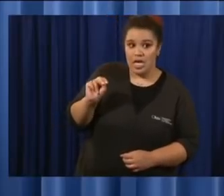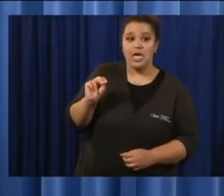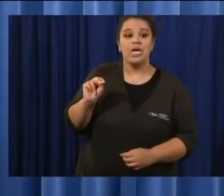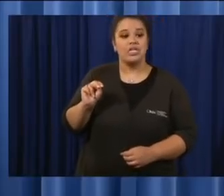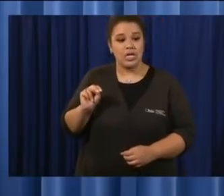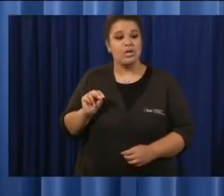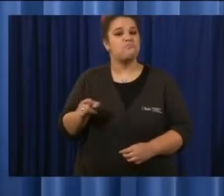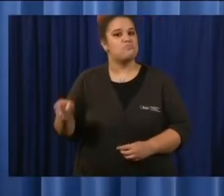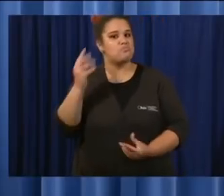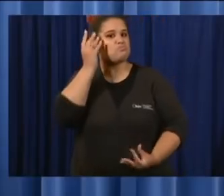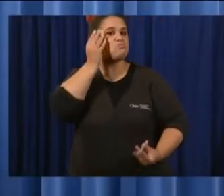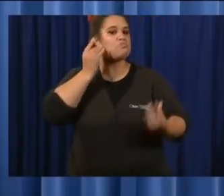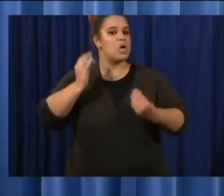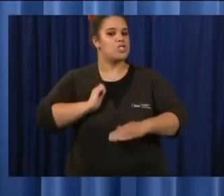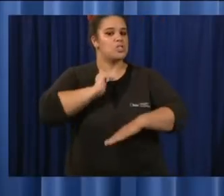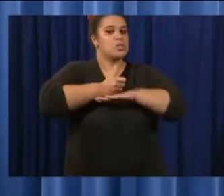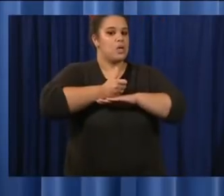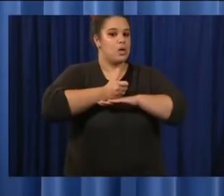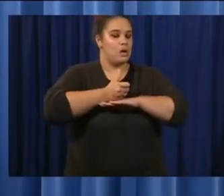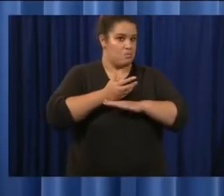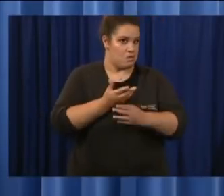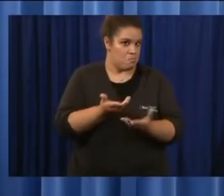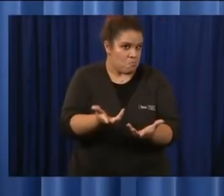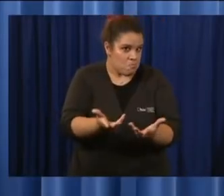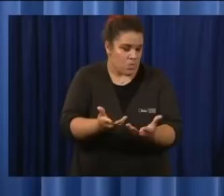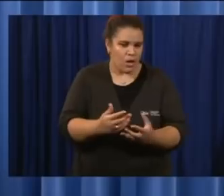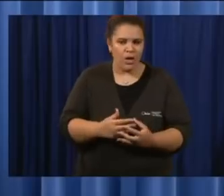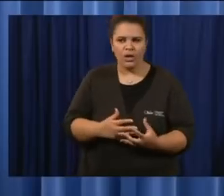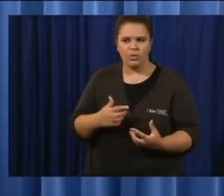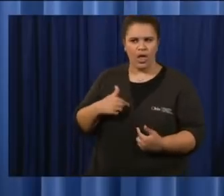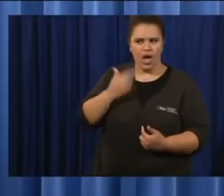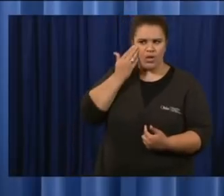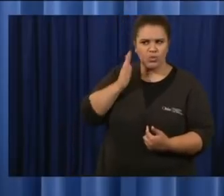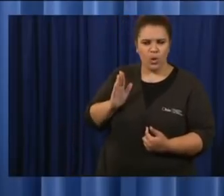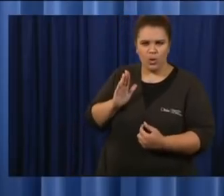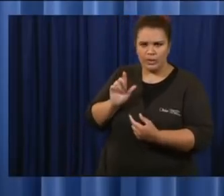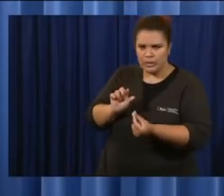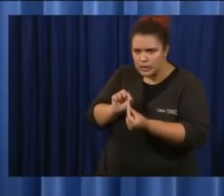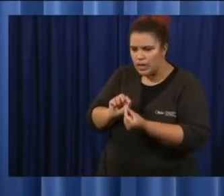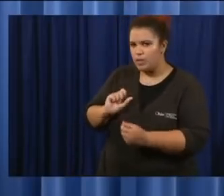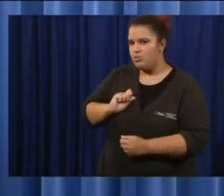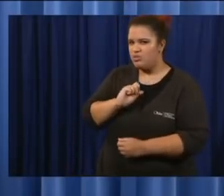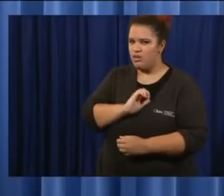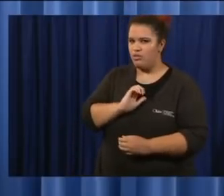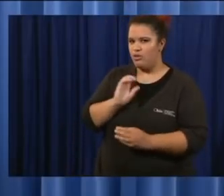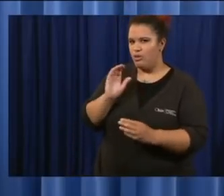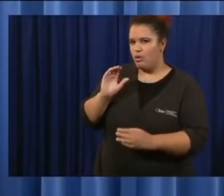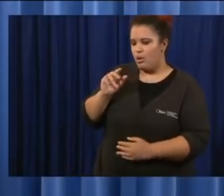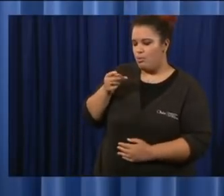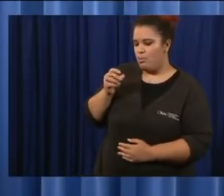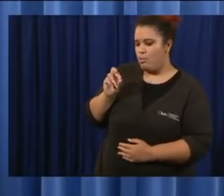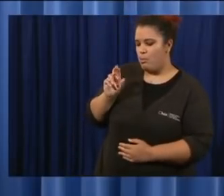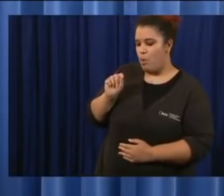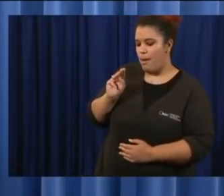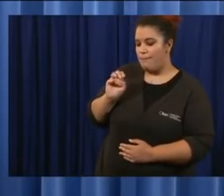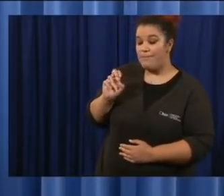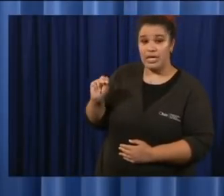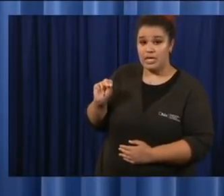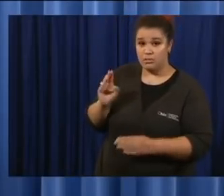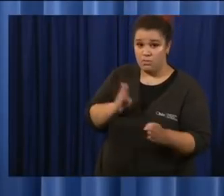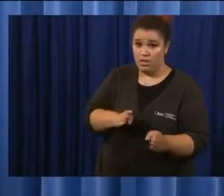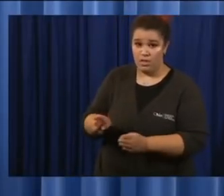Well, I'm not sure exactly what Senator Portman's looking at, so I don't know how to answer that